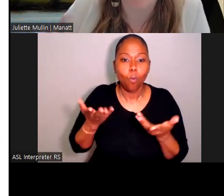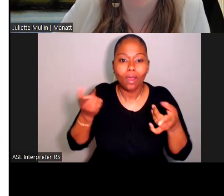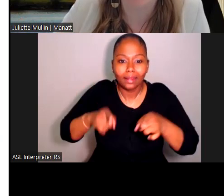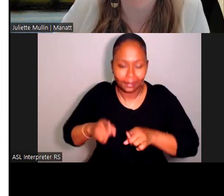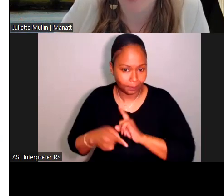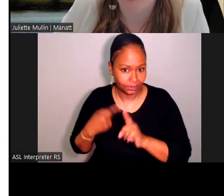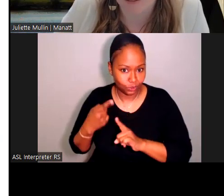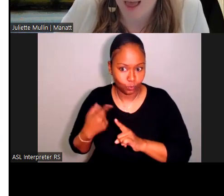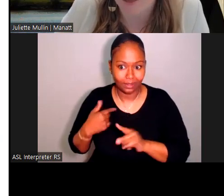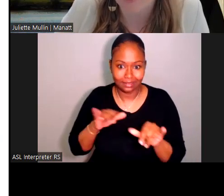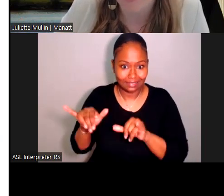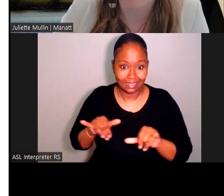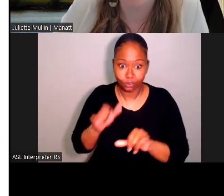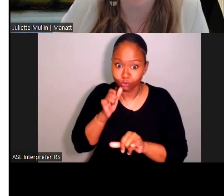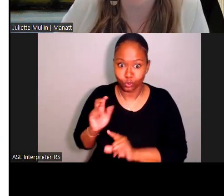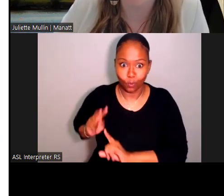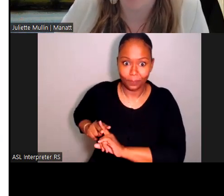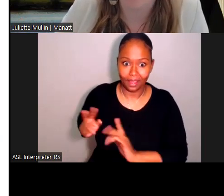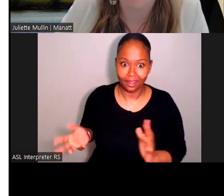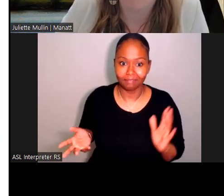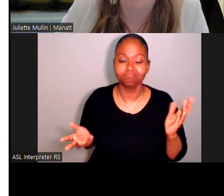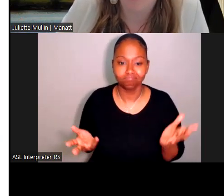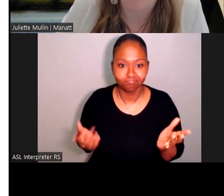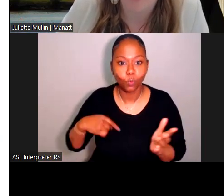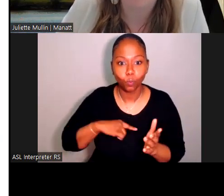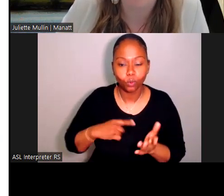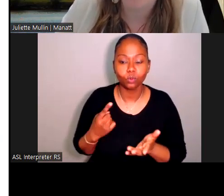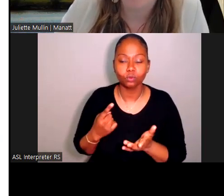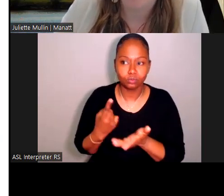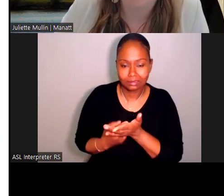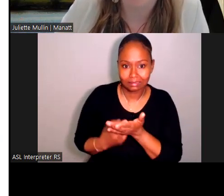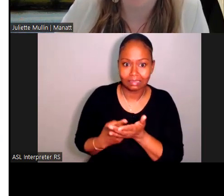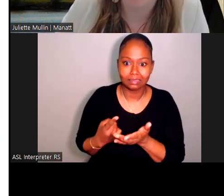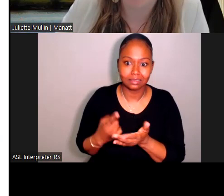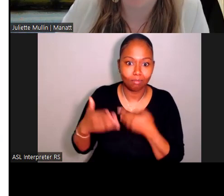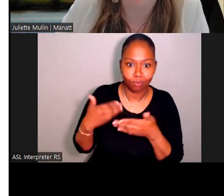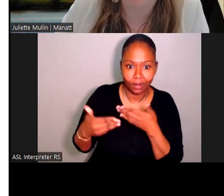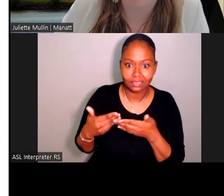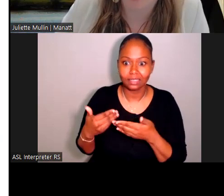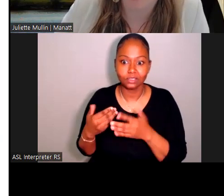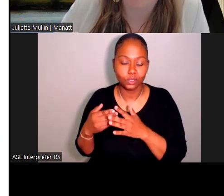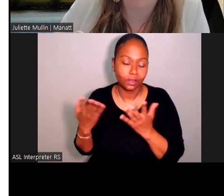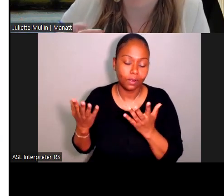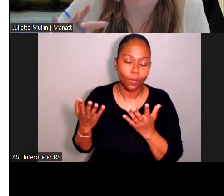when standards may not apply. And so we will talk about a process through which